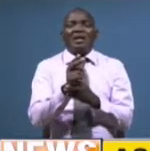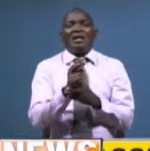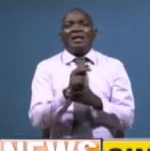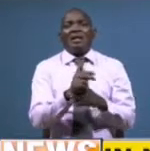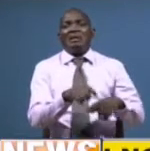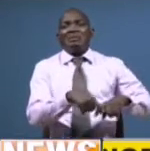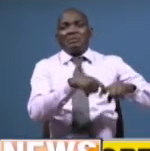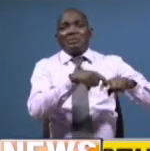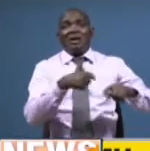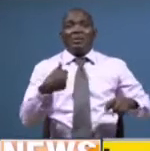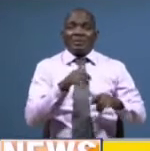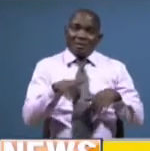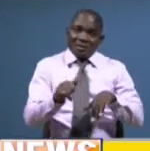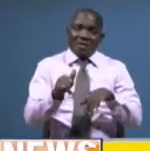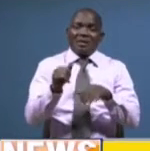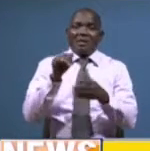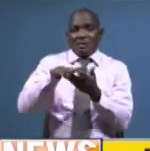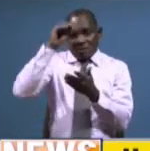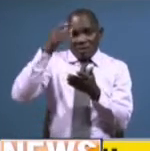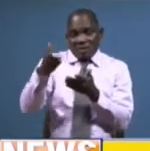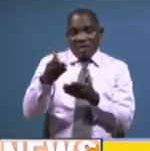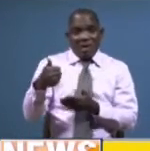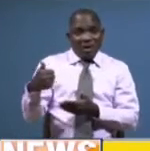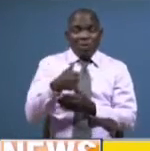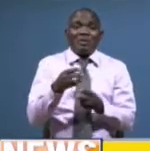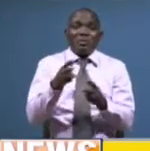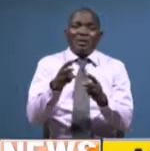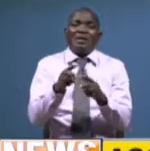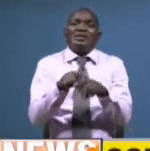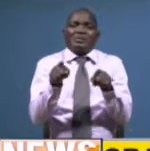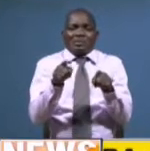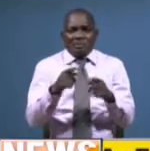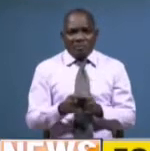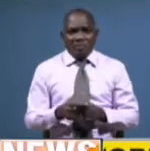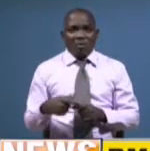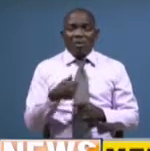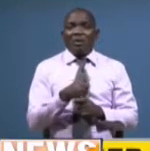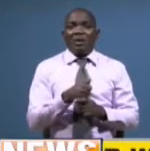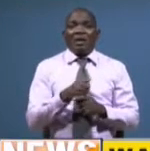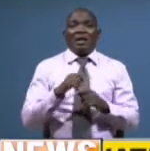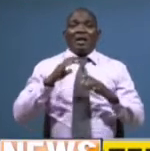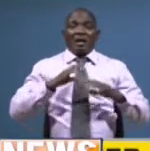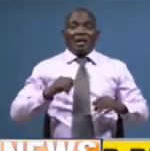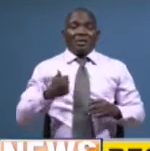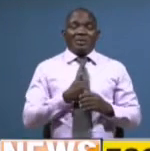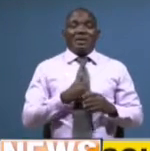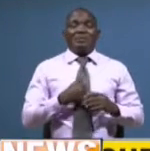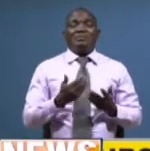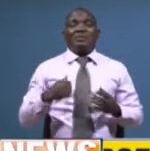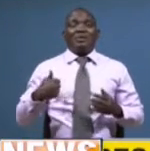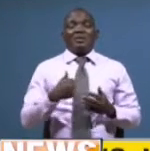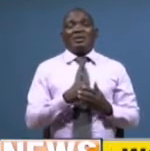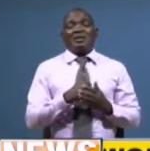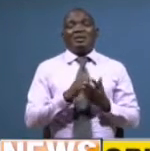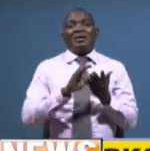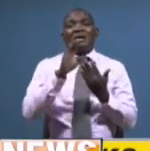but we will still be on the campus because our trimester is in the form of, our academic calendar is in the form of a